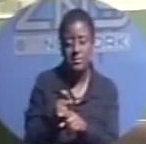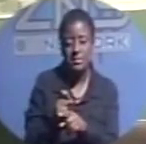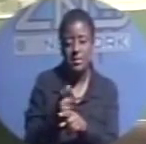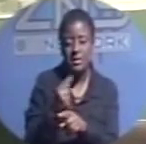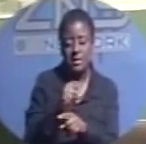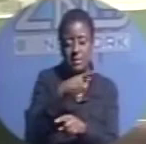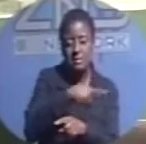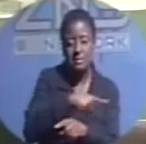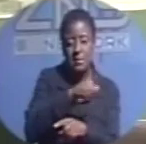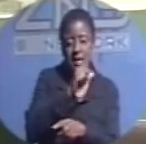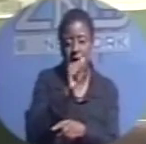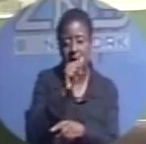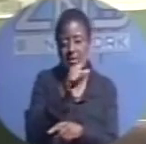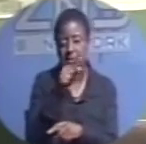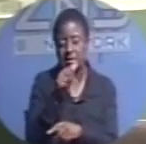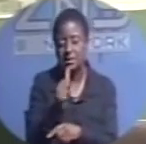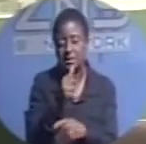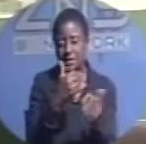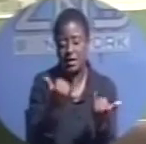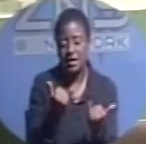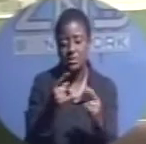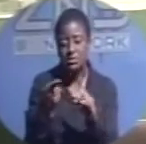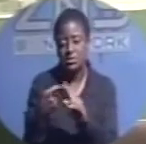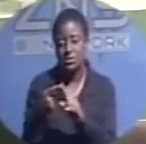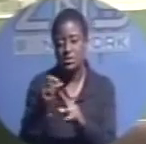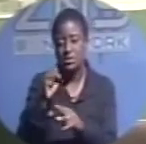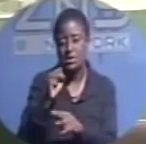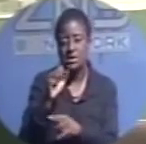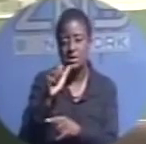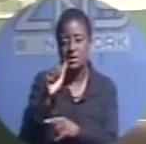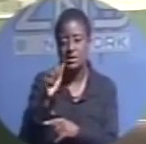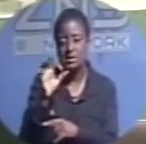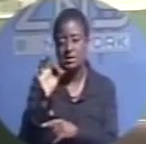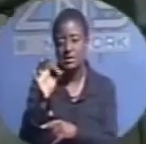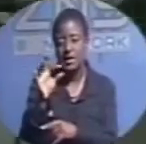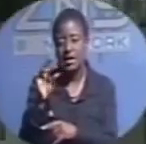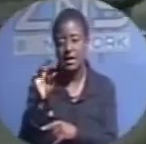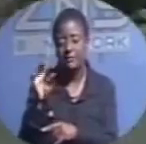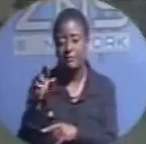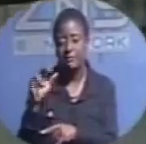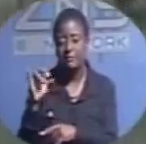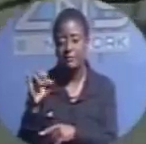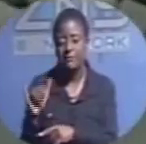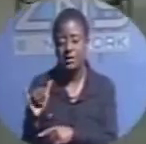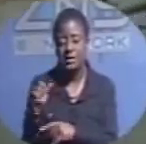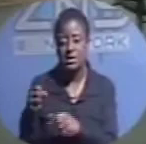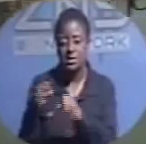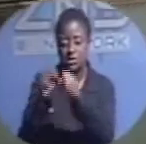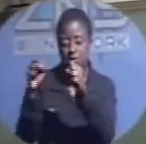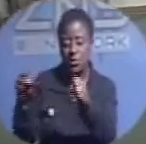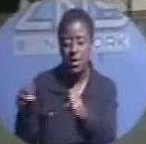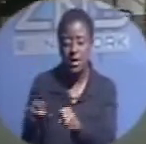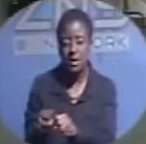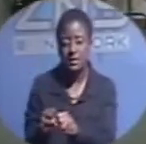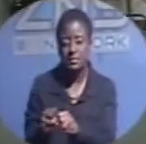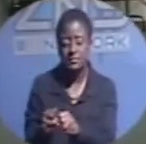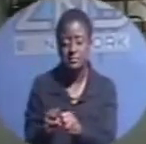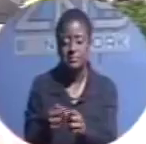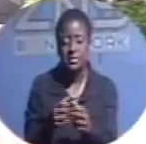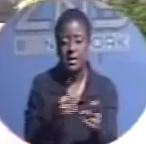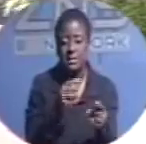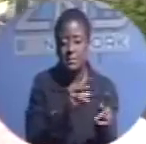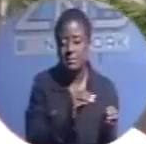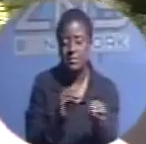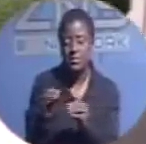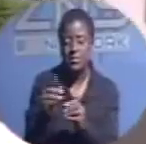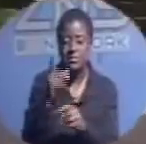the Monument Plaza, where they are now, to Safri Square. and that will take place very shortly. Nan says the move is necessary